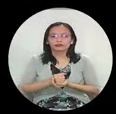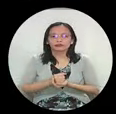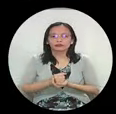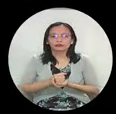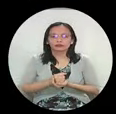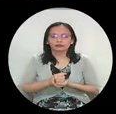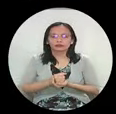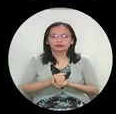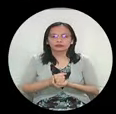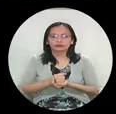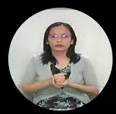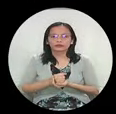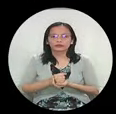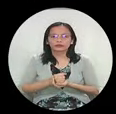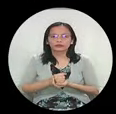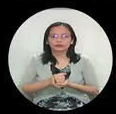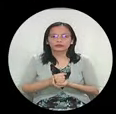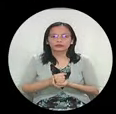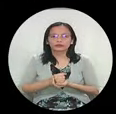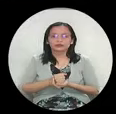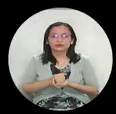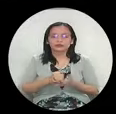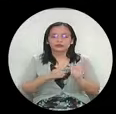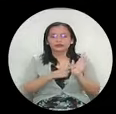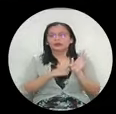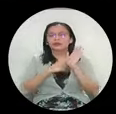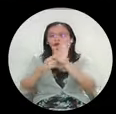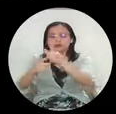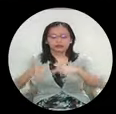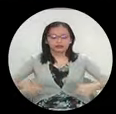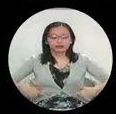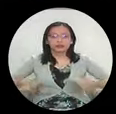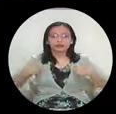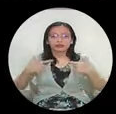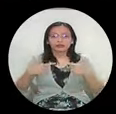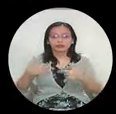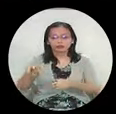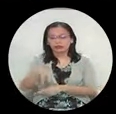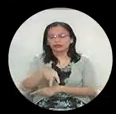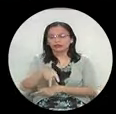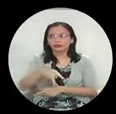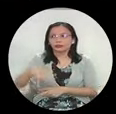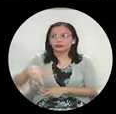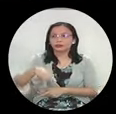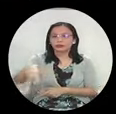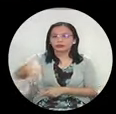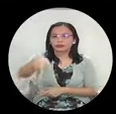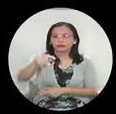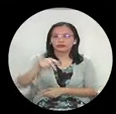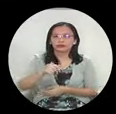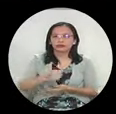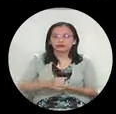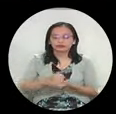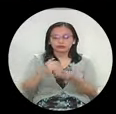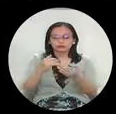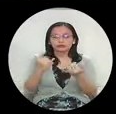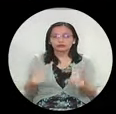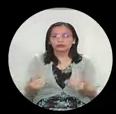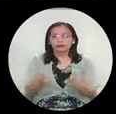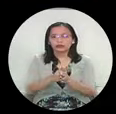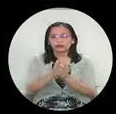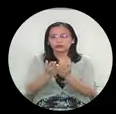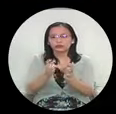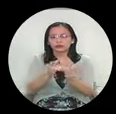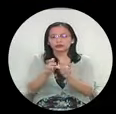look. The looks of the life of the Apostle Paul. We are going to take up Acts chapter 20,